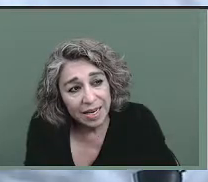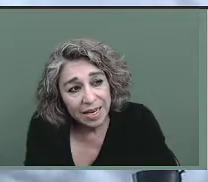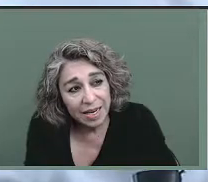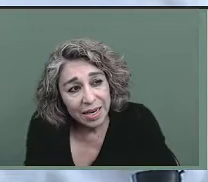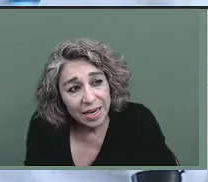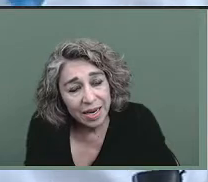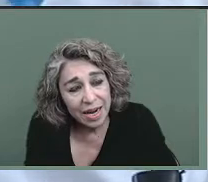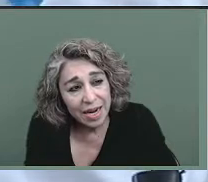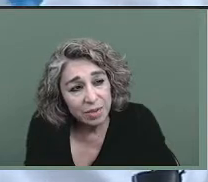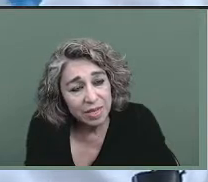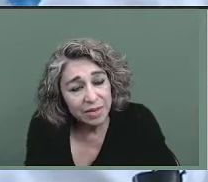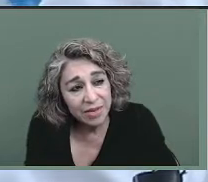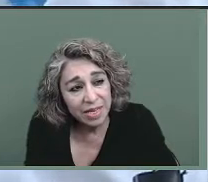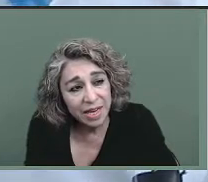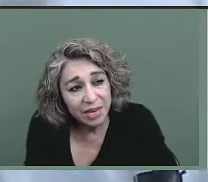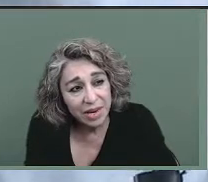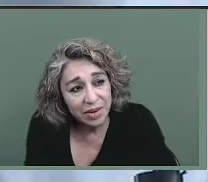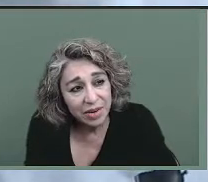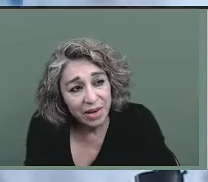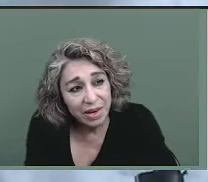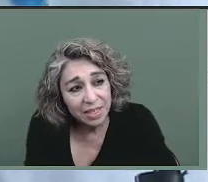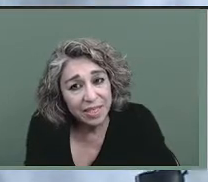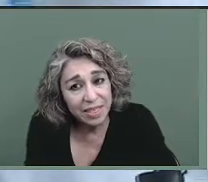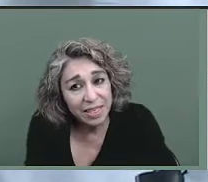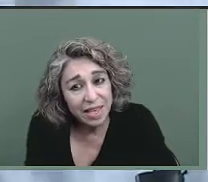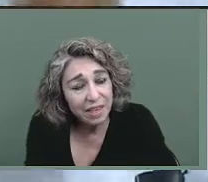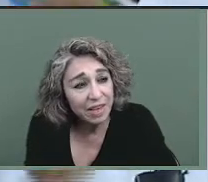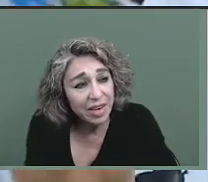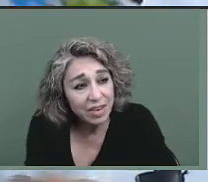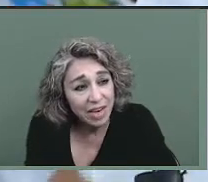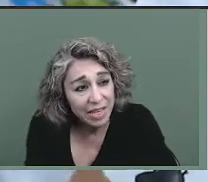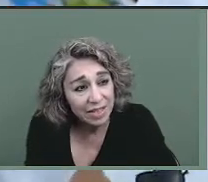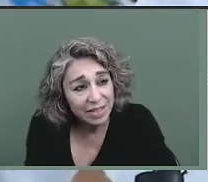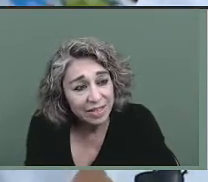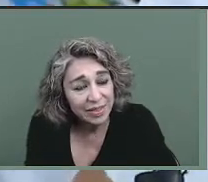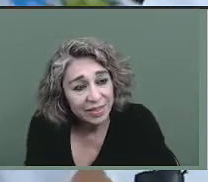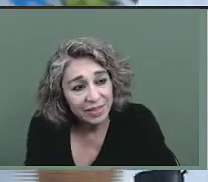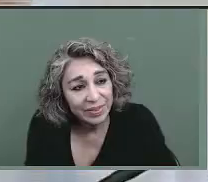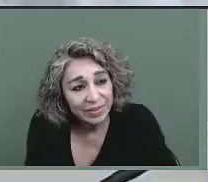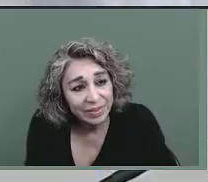like 90% of the territory doesn't have internet,